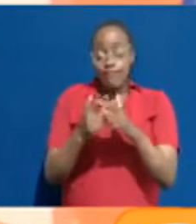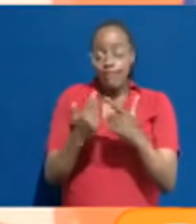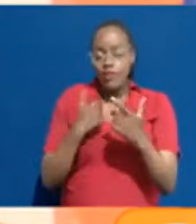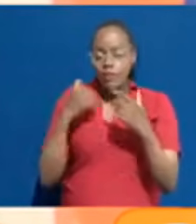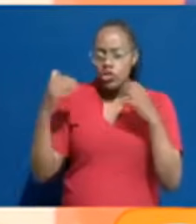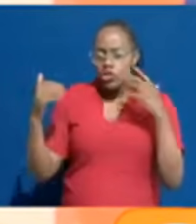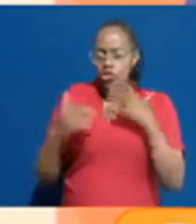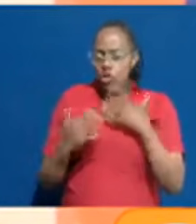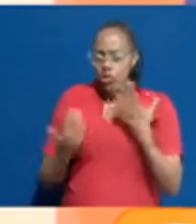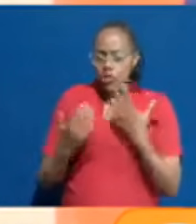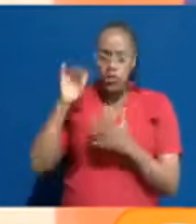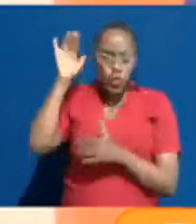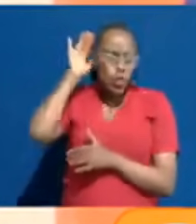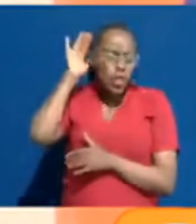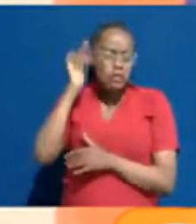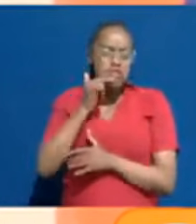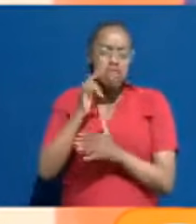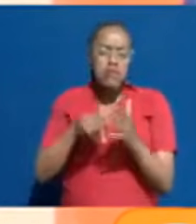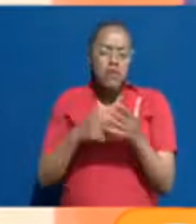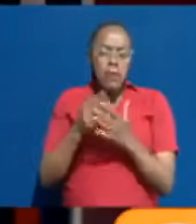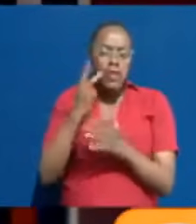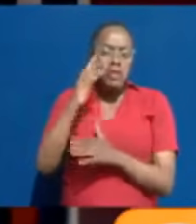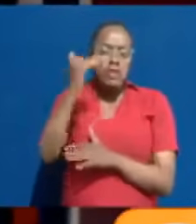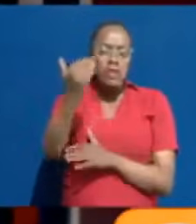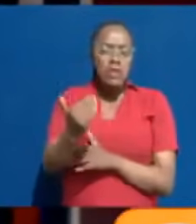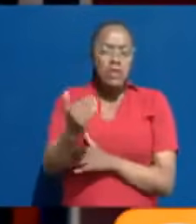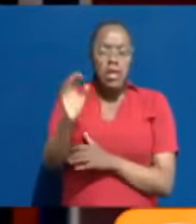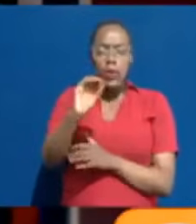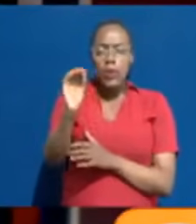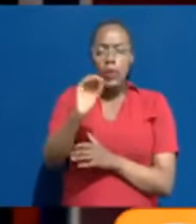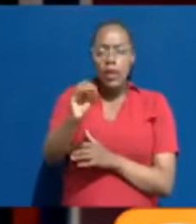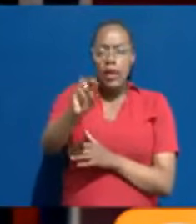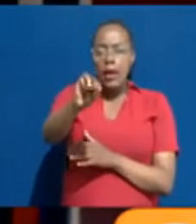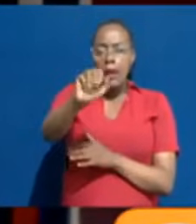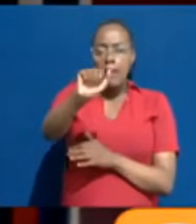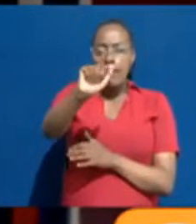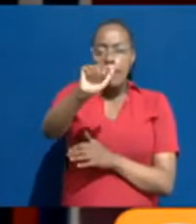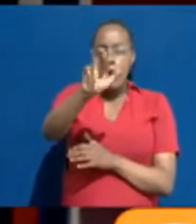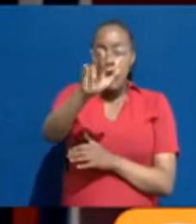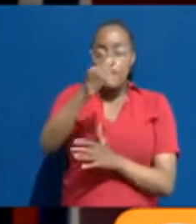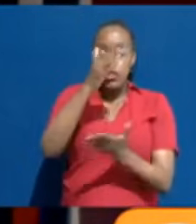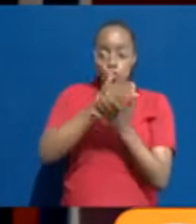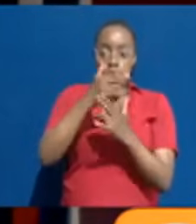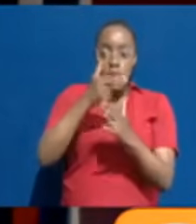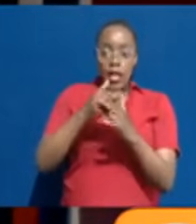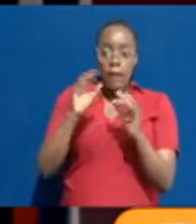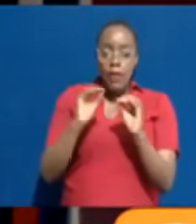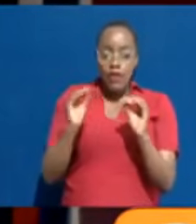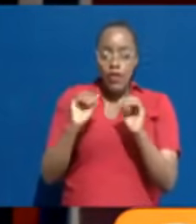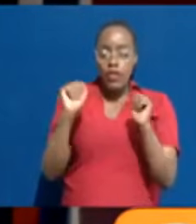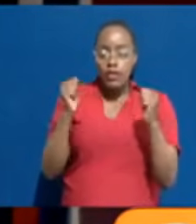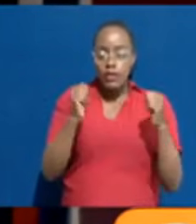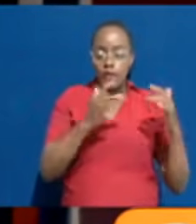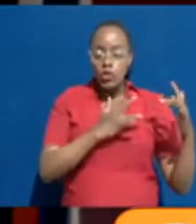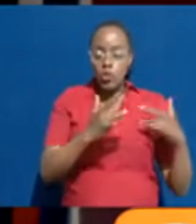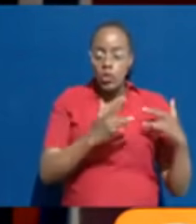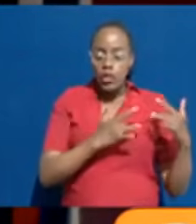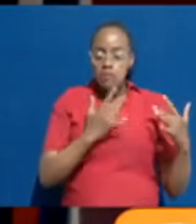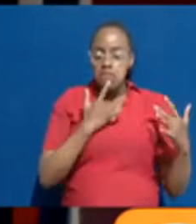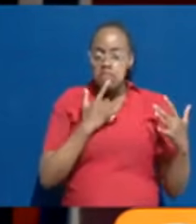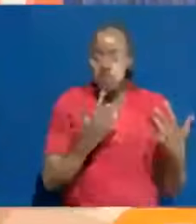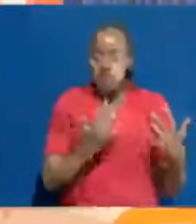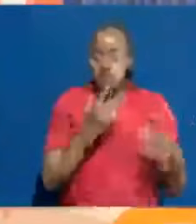nilishtuka kusikia akisema ati sioni mtoto. Mary, not her real name because of safety concerns, stated